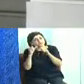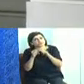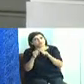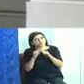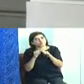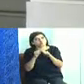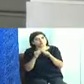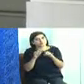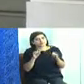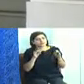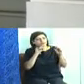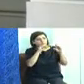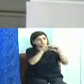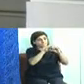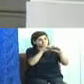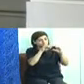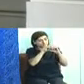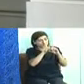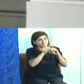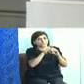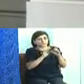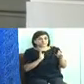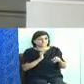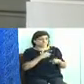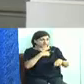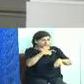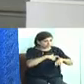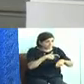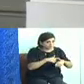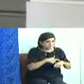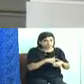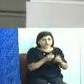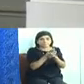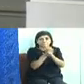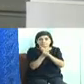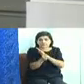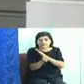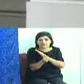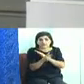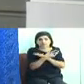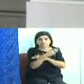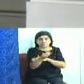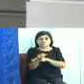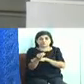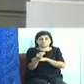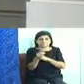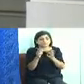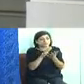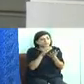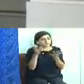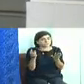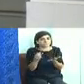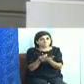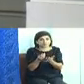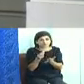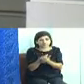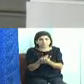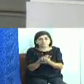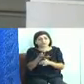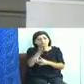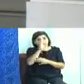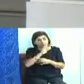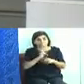the investment of our time, our talents, as well as our treasure, and that